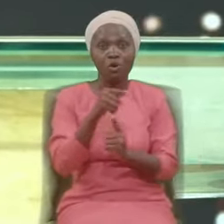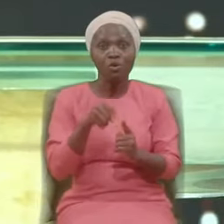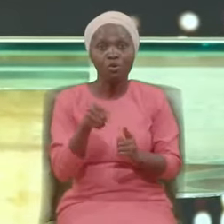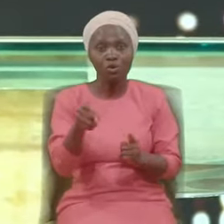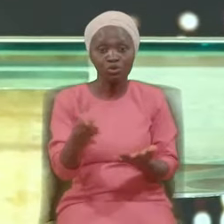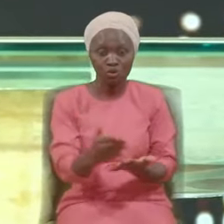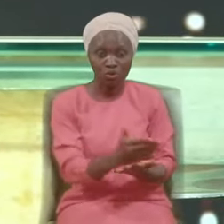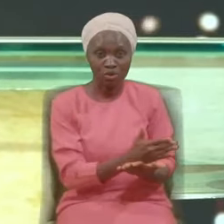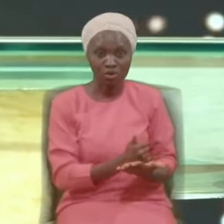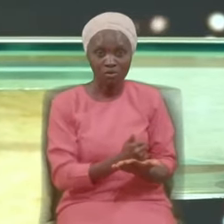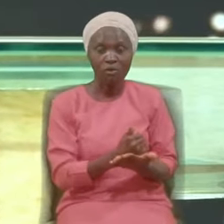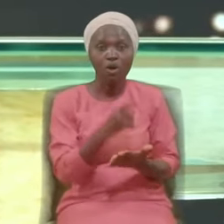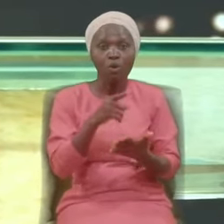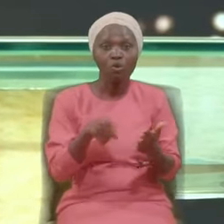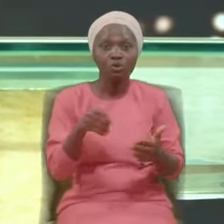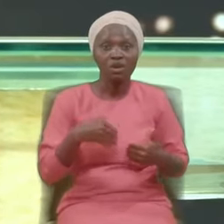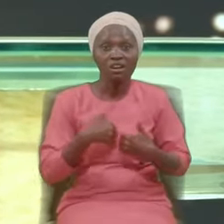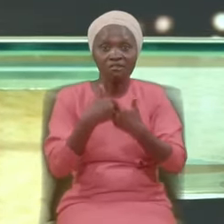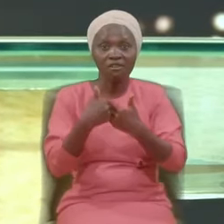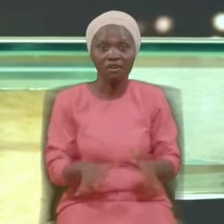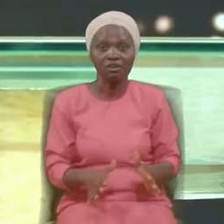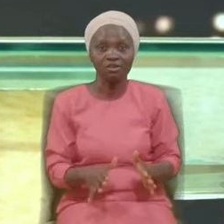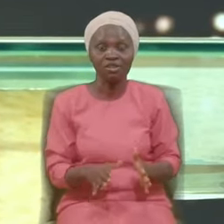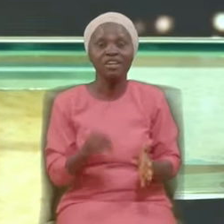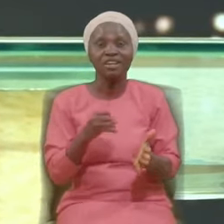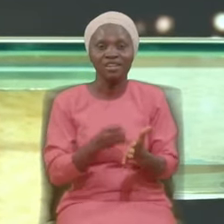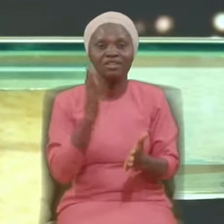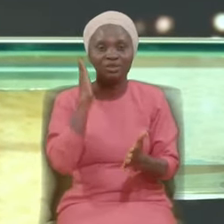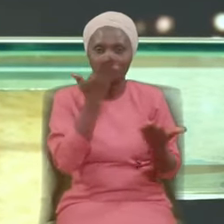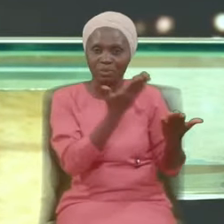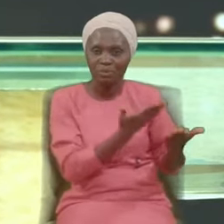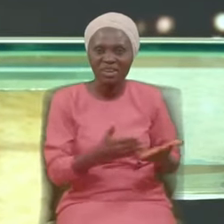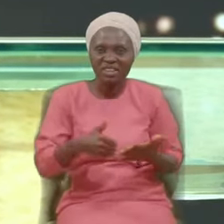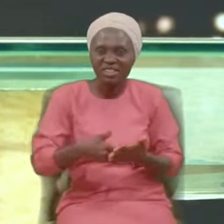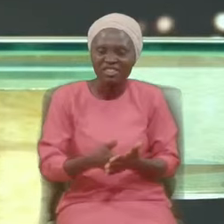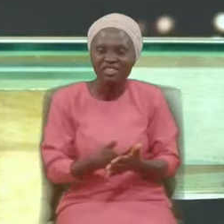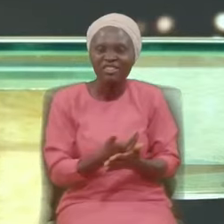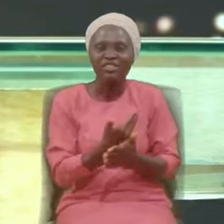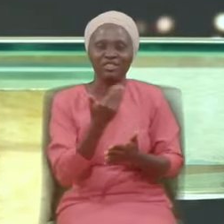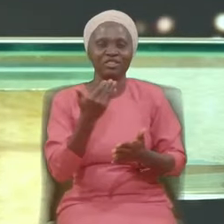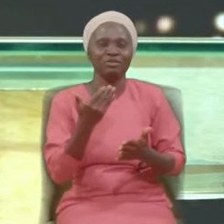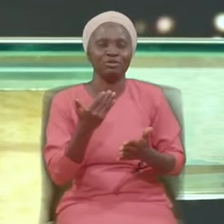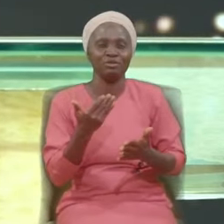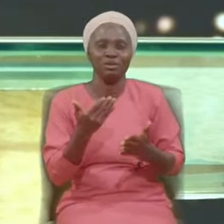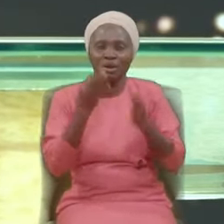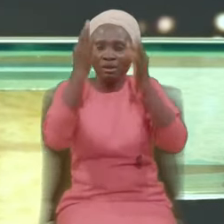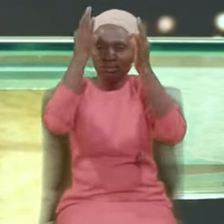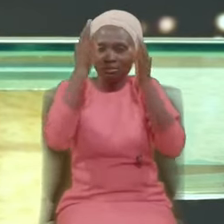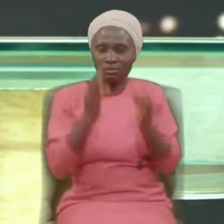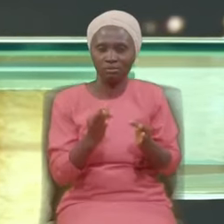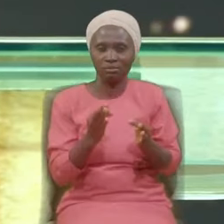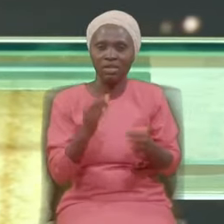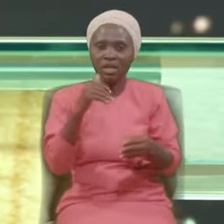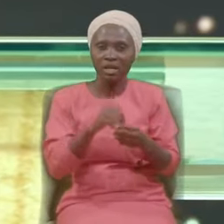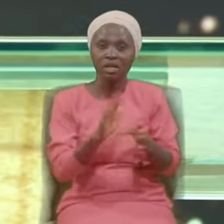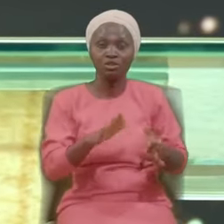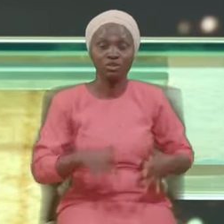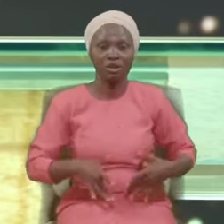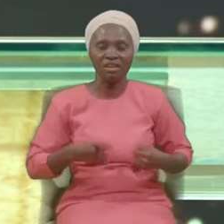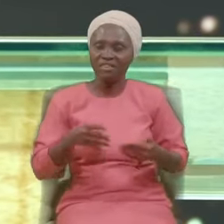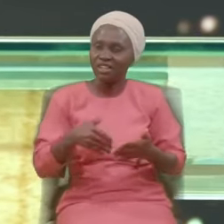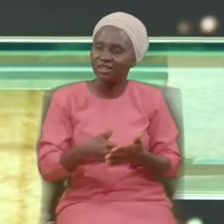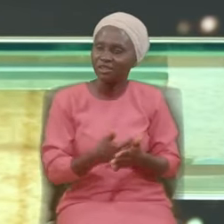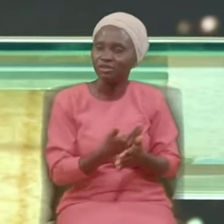have lost, it brings a new drive in your life, a new determination. If I